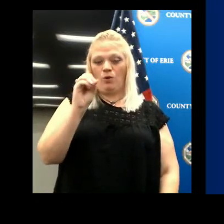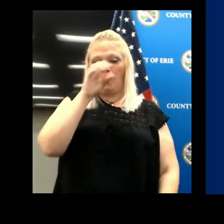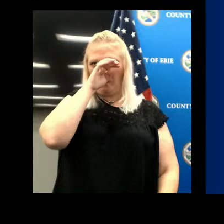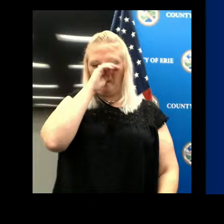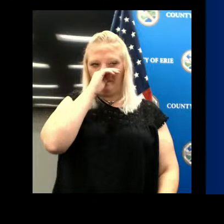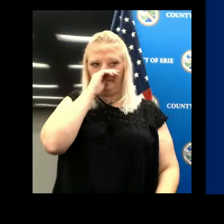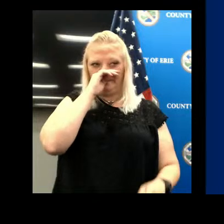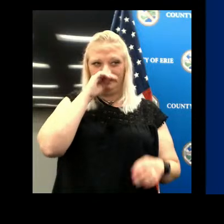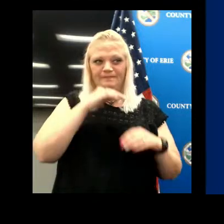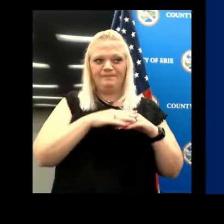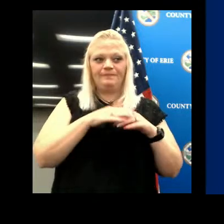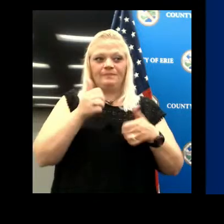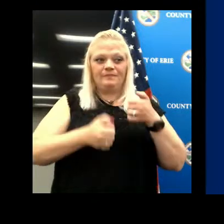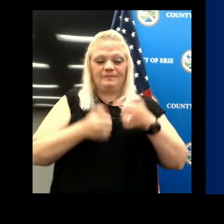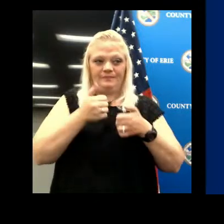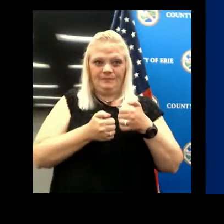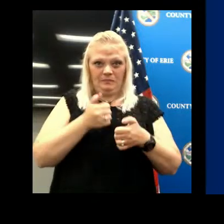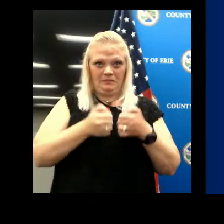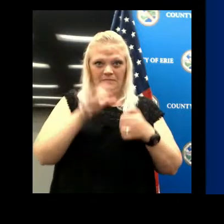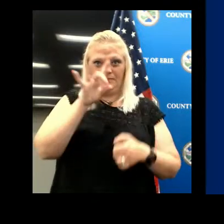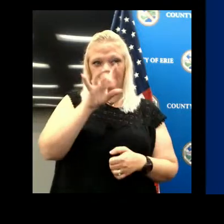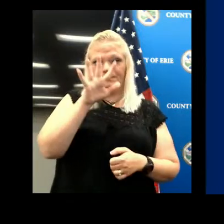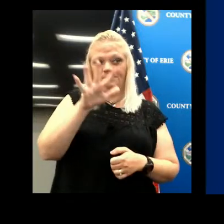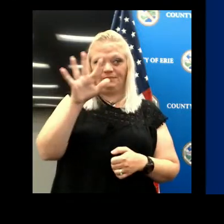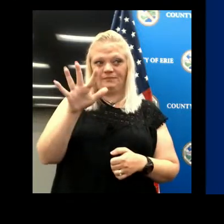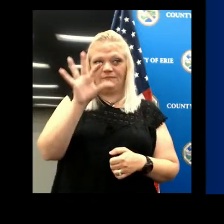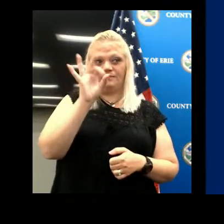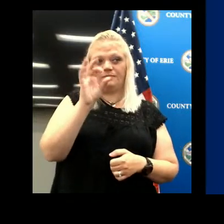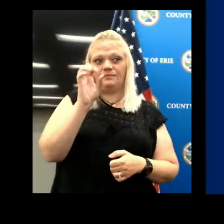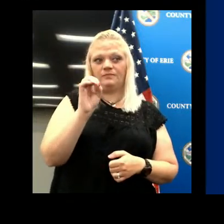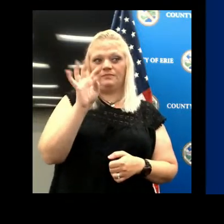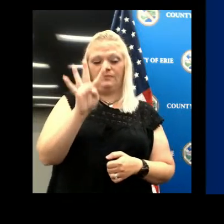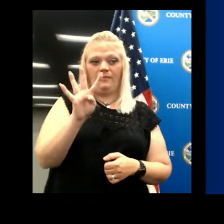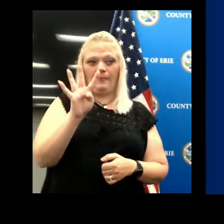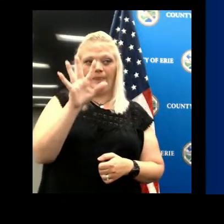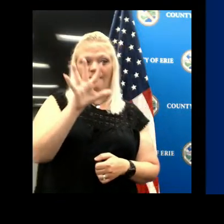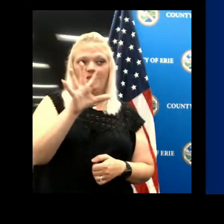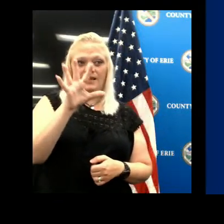833-208-4160. Text, you can text it at